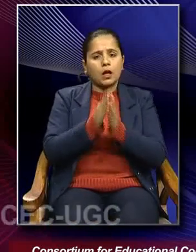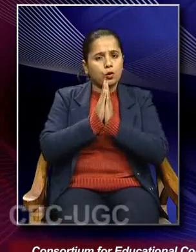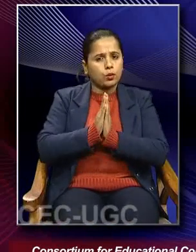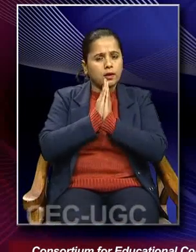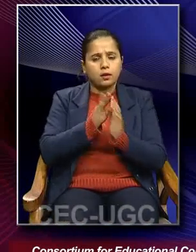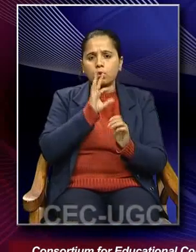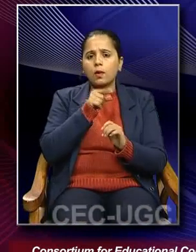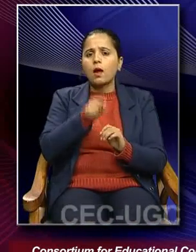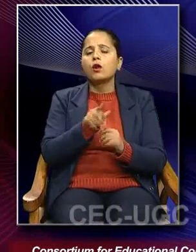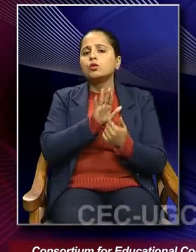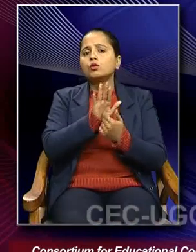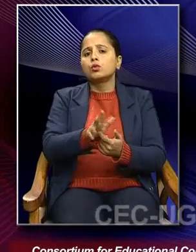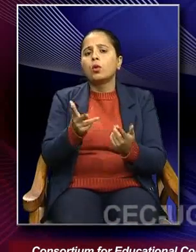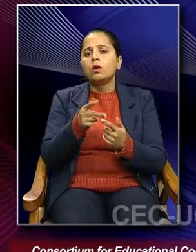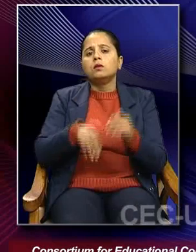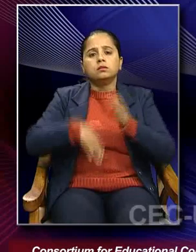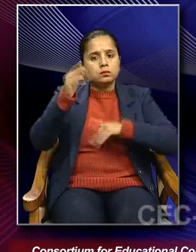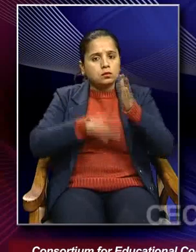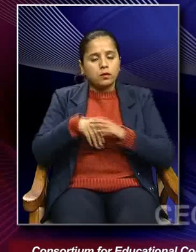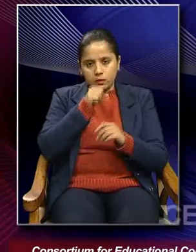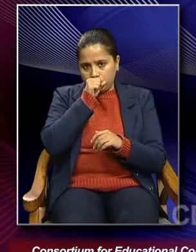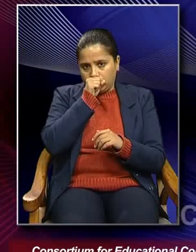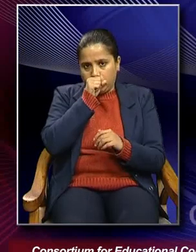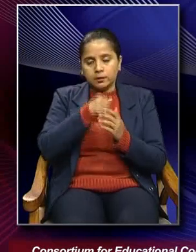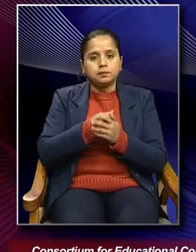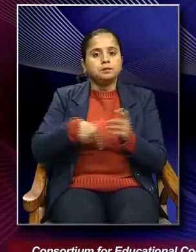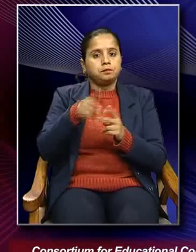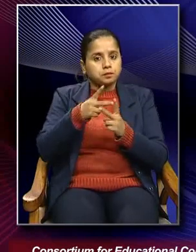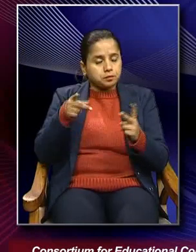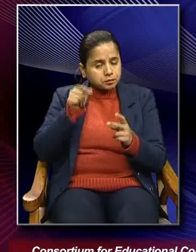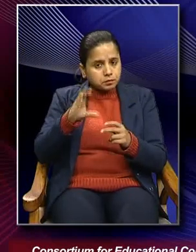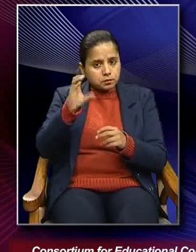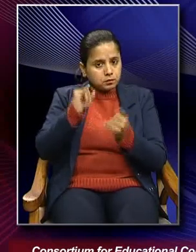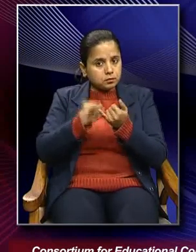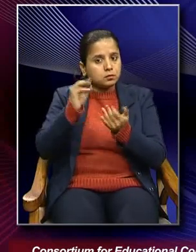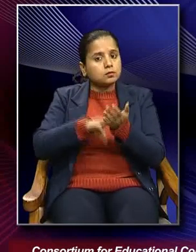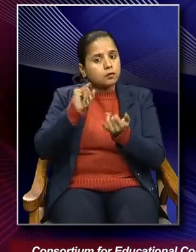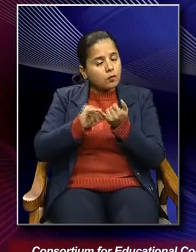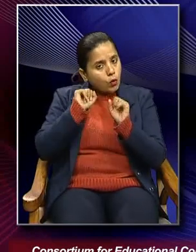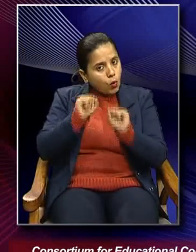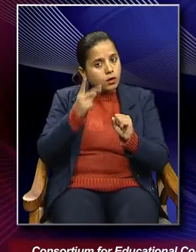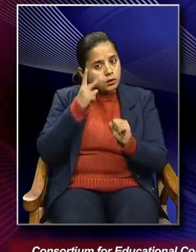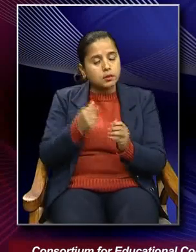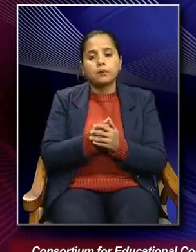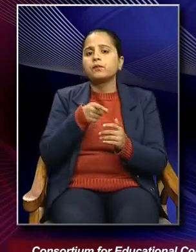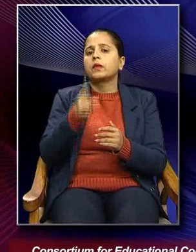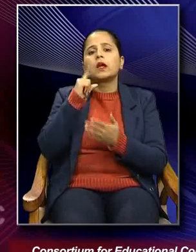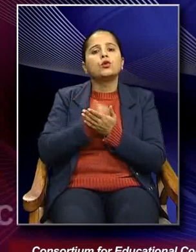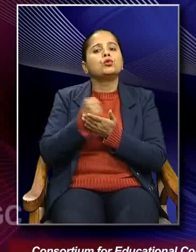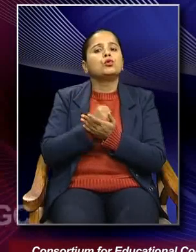is characterized by constructing of a sacred cosmos. Basically, he is trying